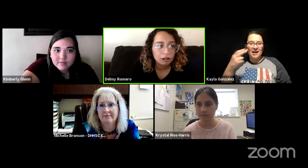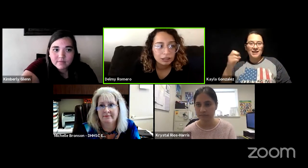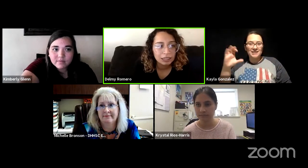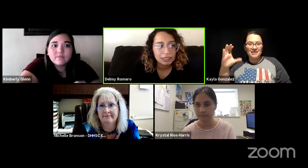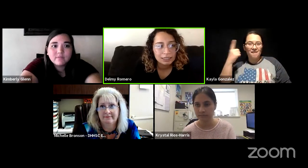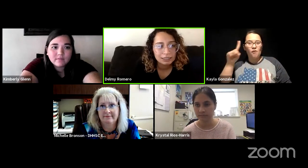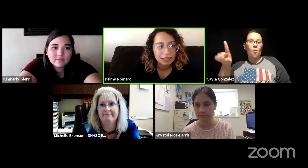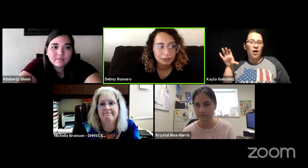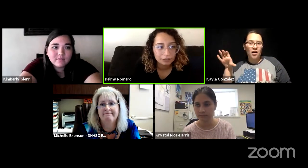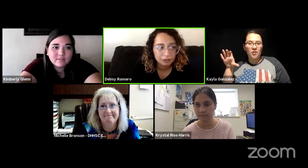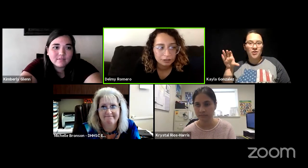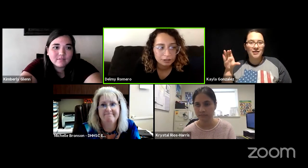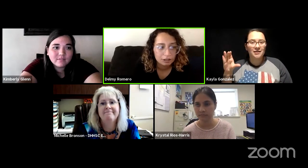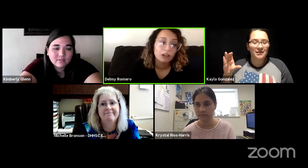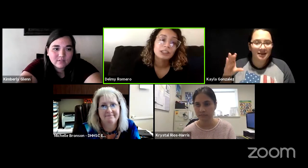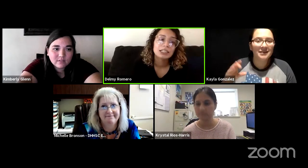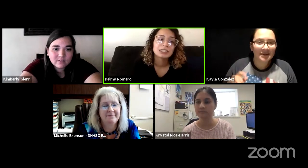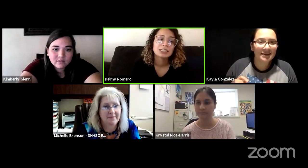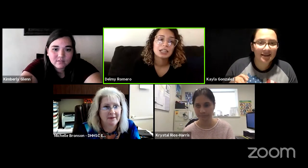All things